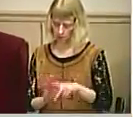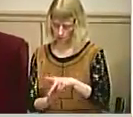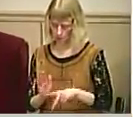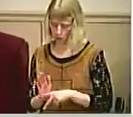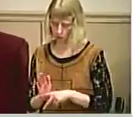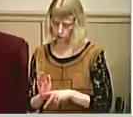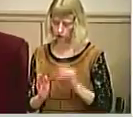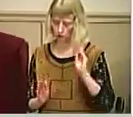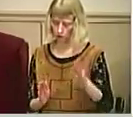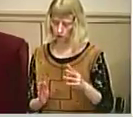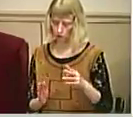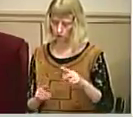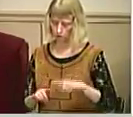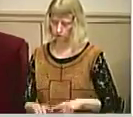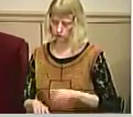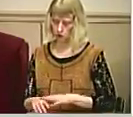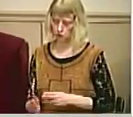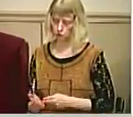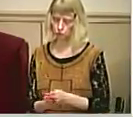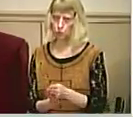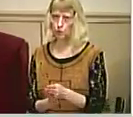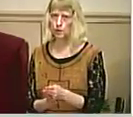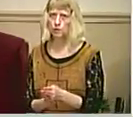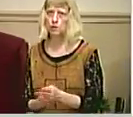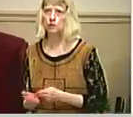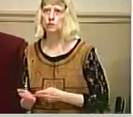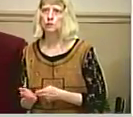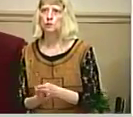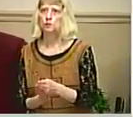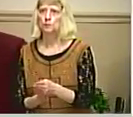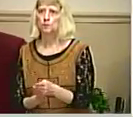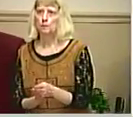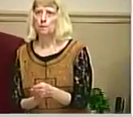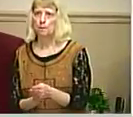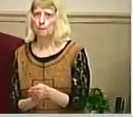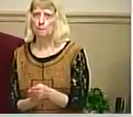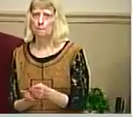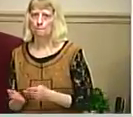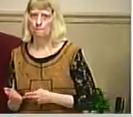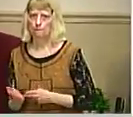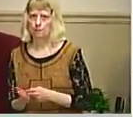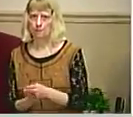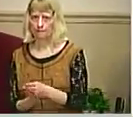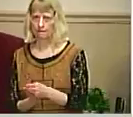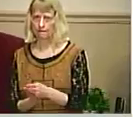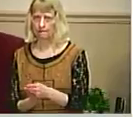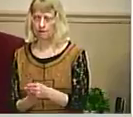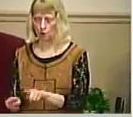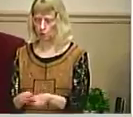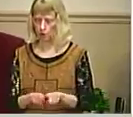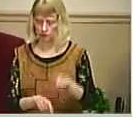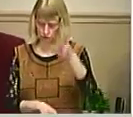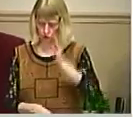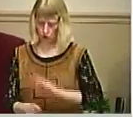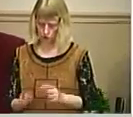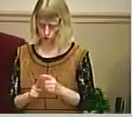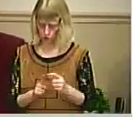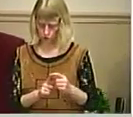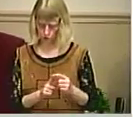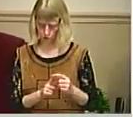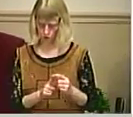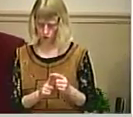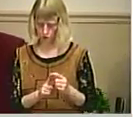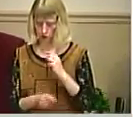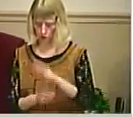that will stand on truth. Truth. Truth, according to the Word of God. The country,